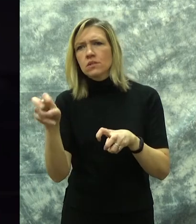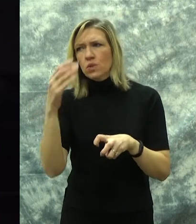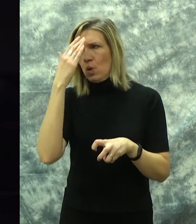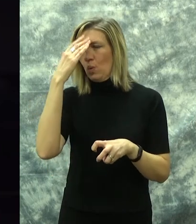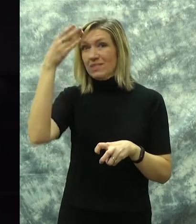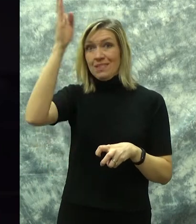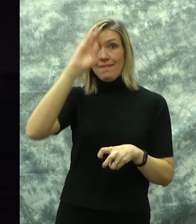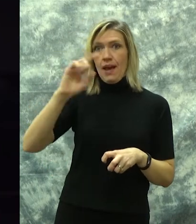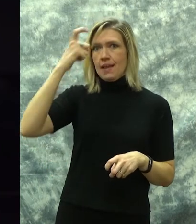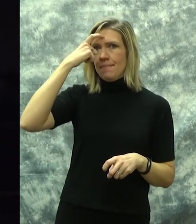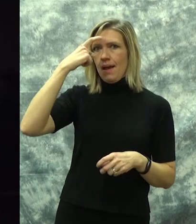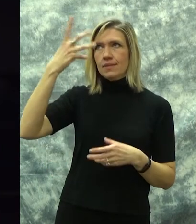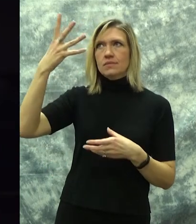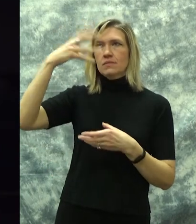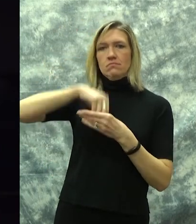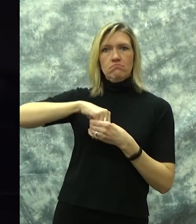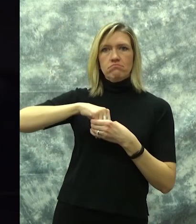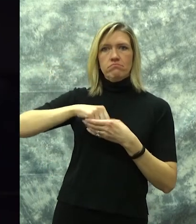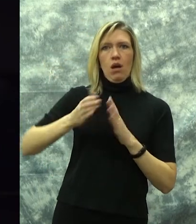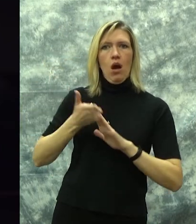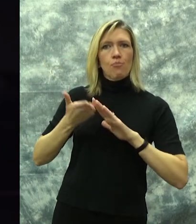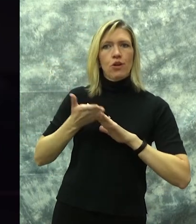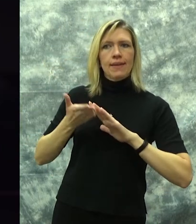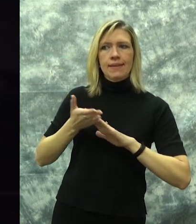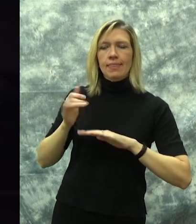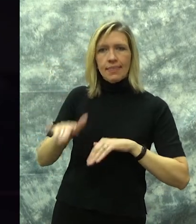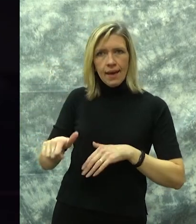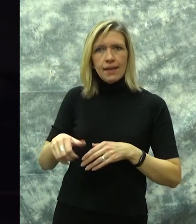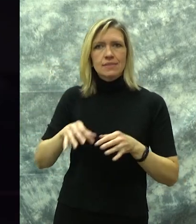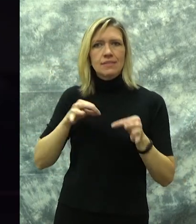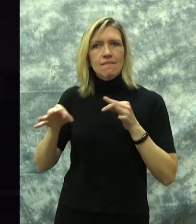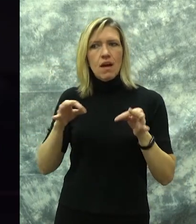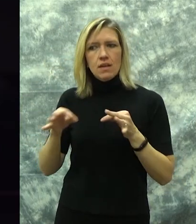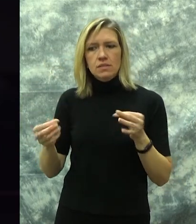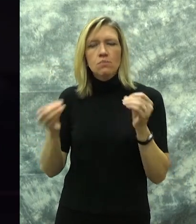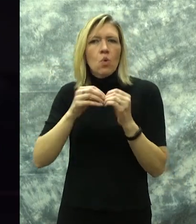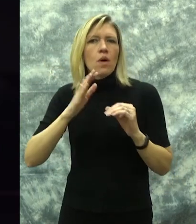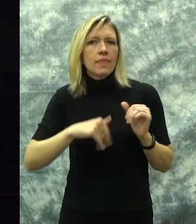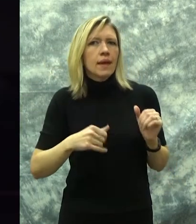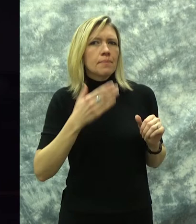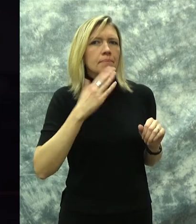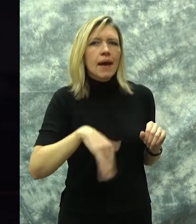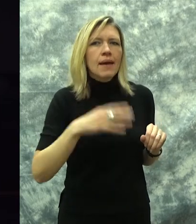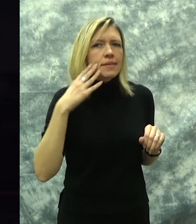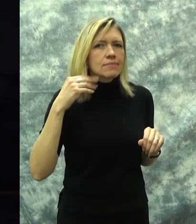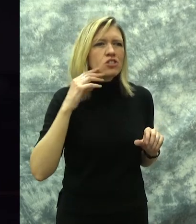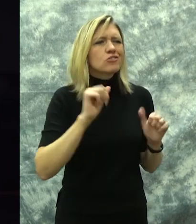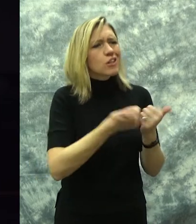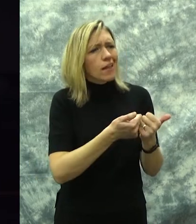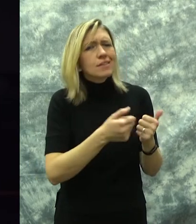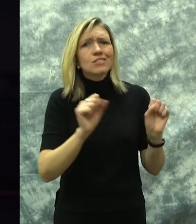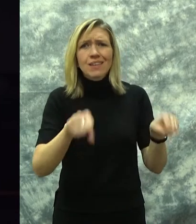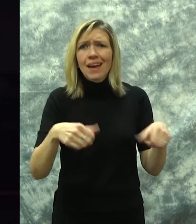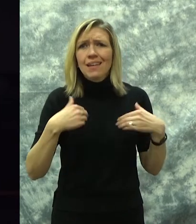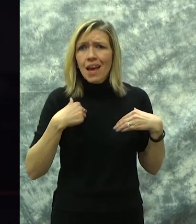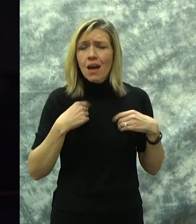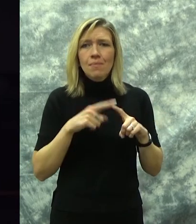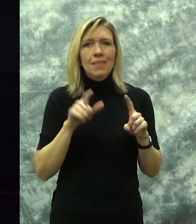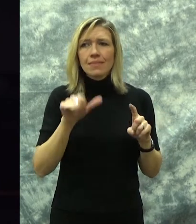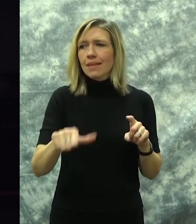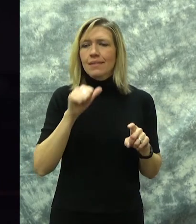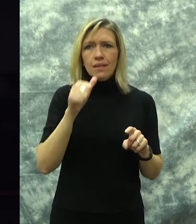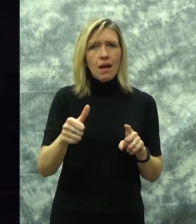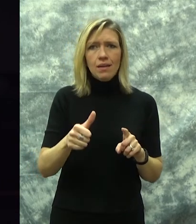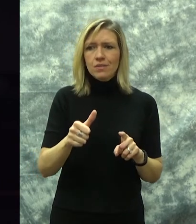defines us more than those experiences. That we can have a bad experience or a challenging experience and it doesn't say anything about who we are. It's how we